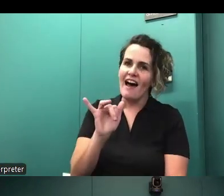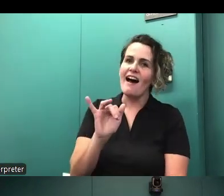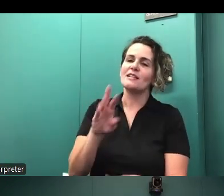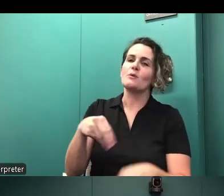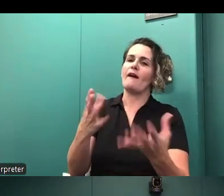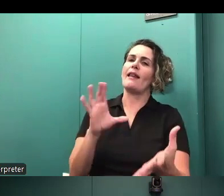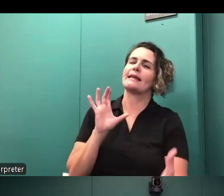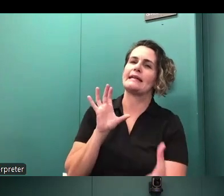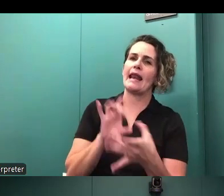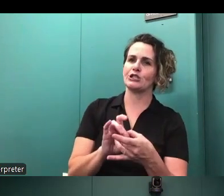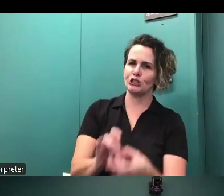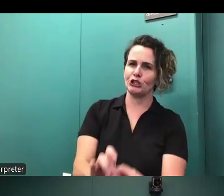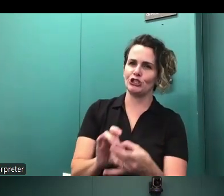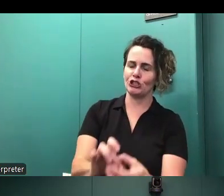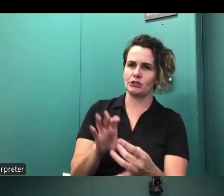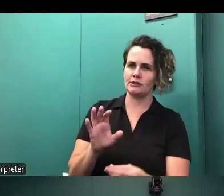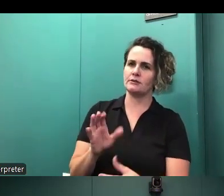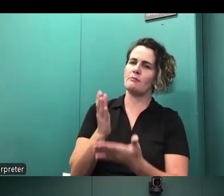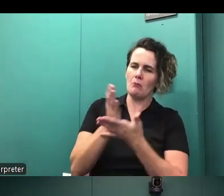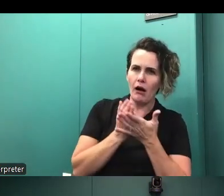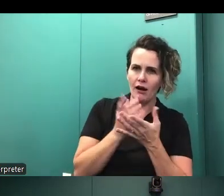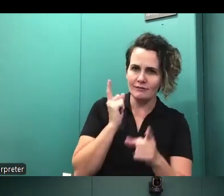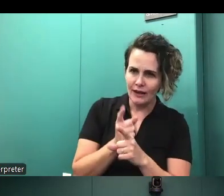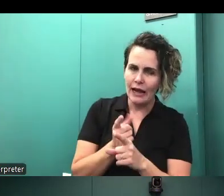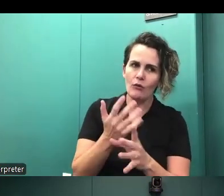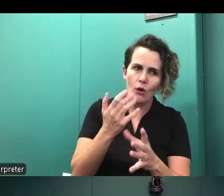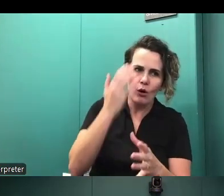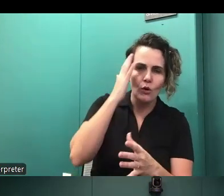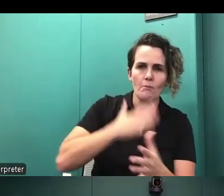right? Get to know your students, get to know their likes, get to know what they're about.